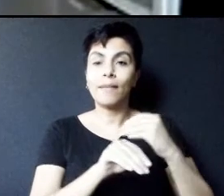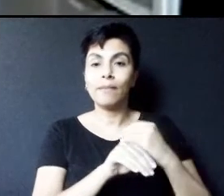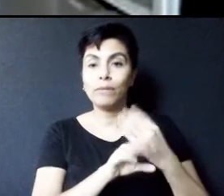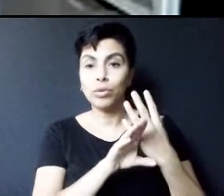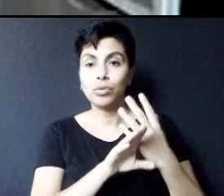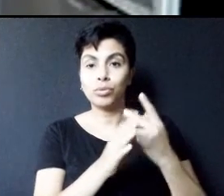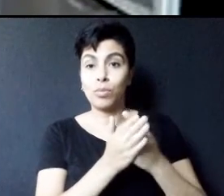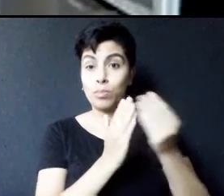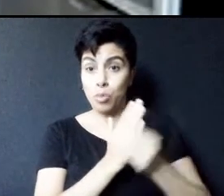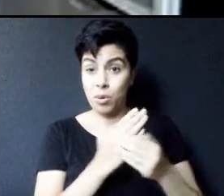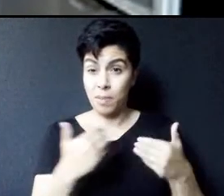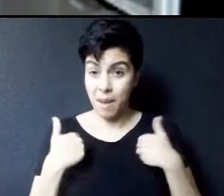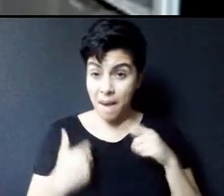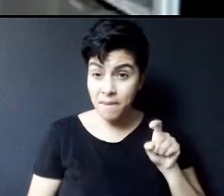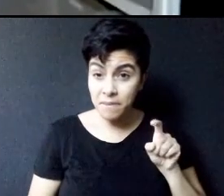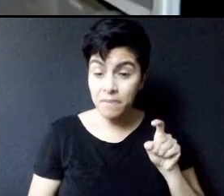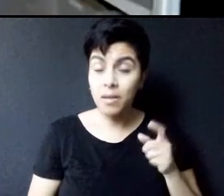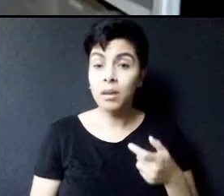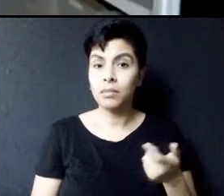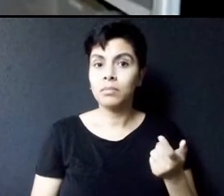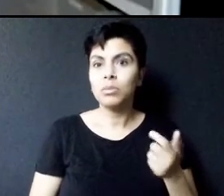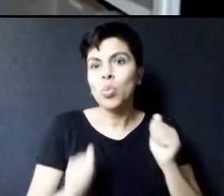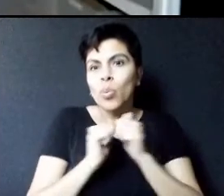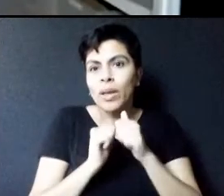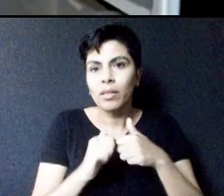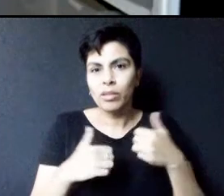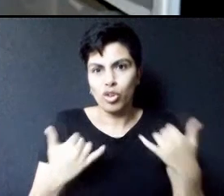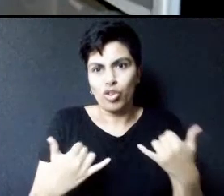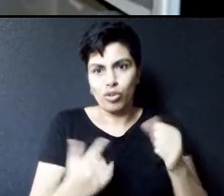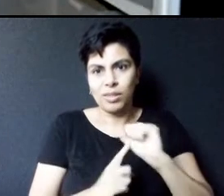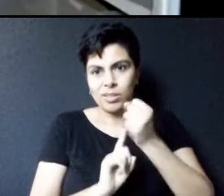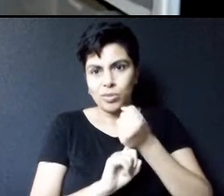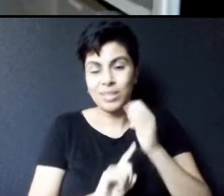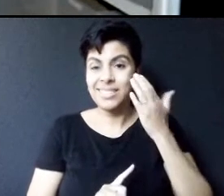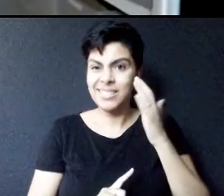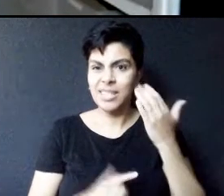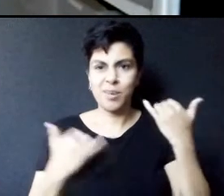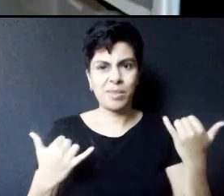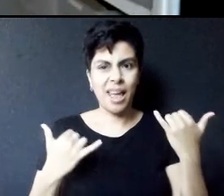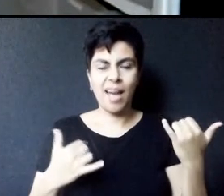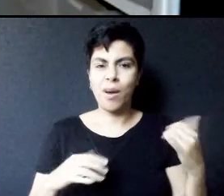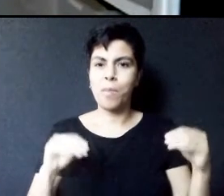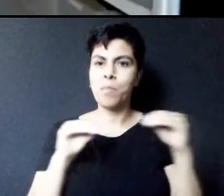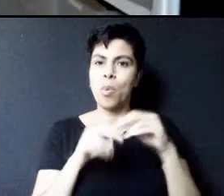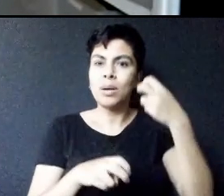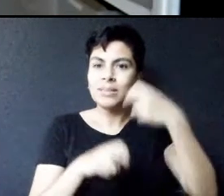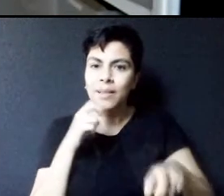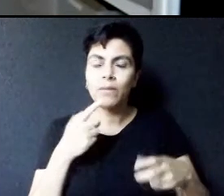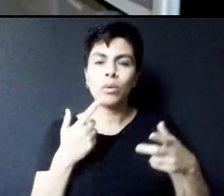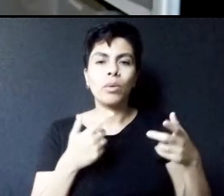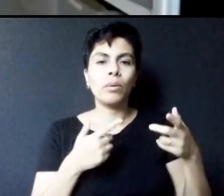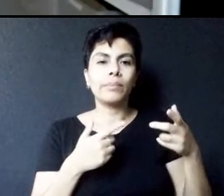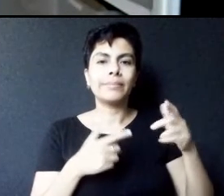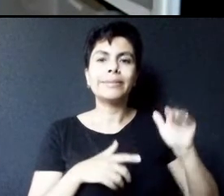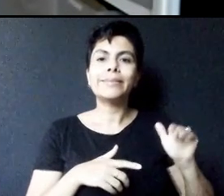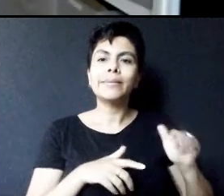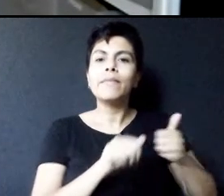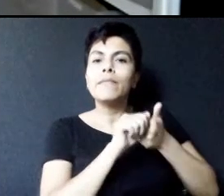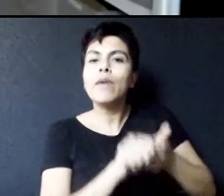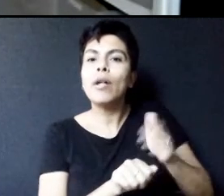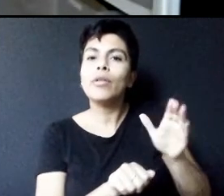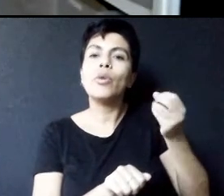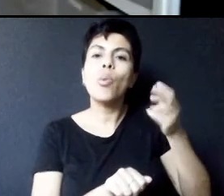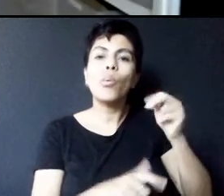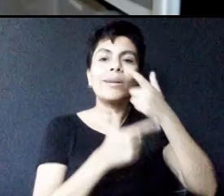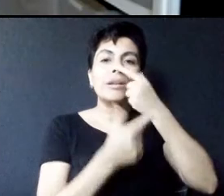child-led virtual programming? In our current circumstances, it seems much more difficult to allow children to follow